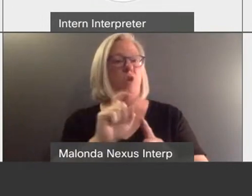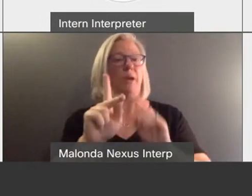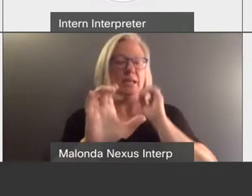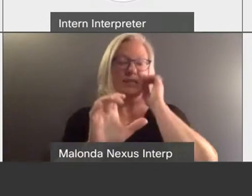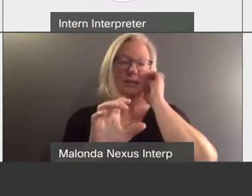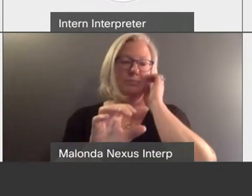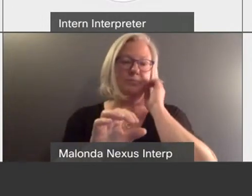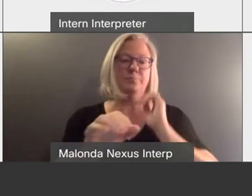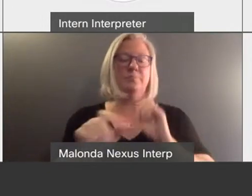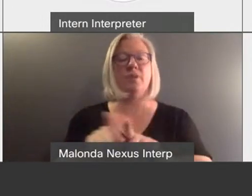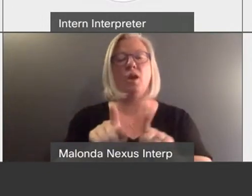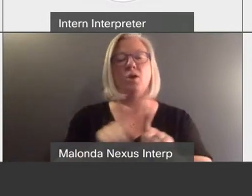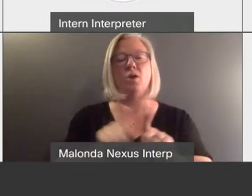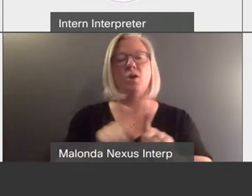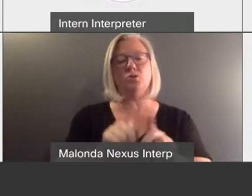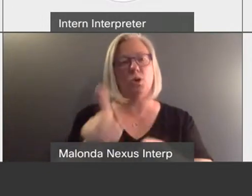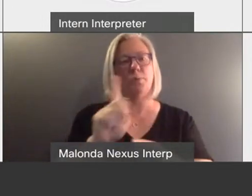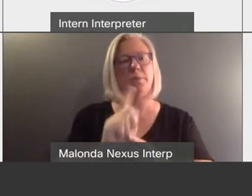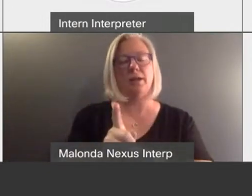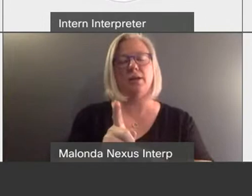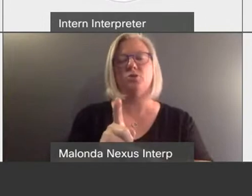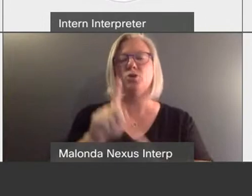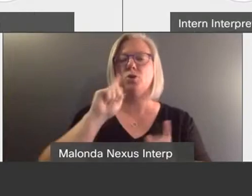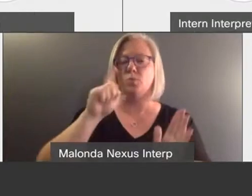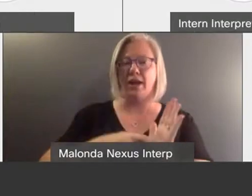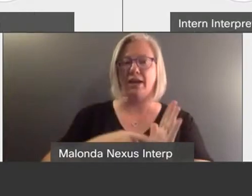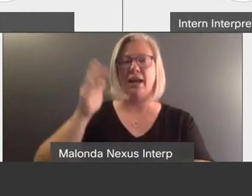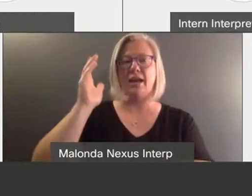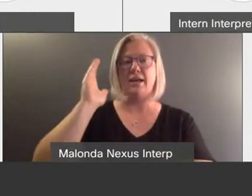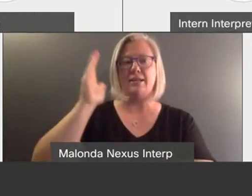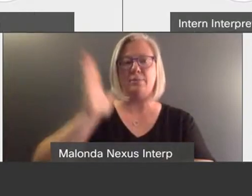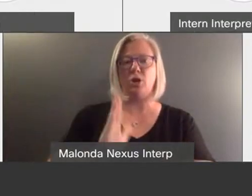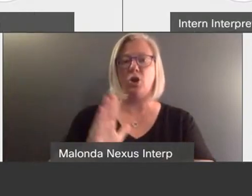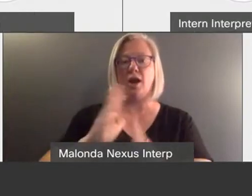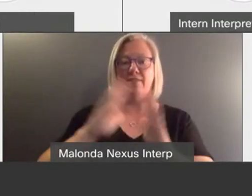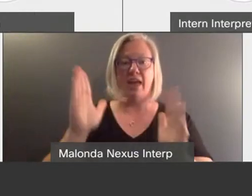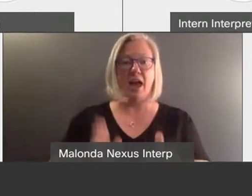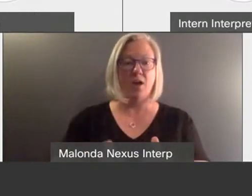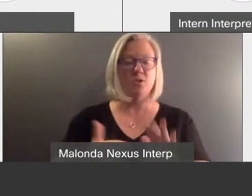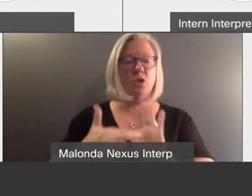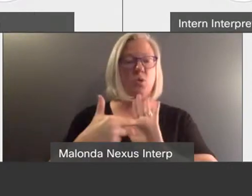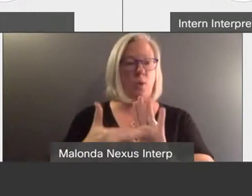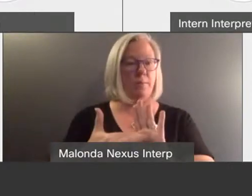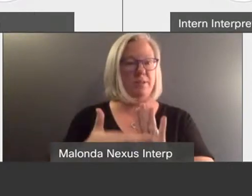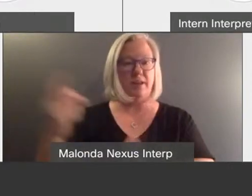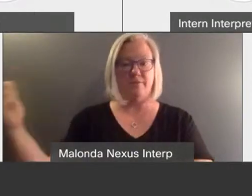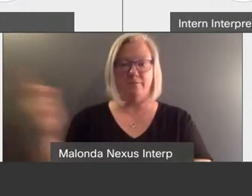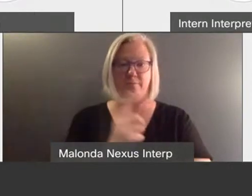I'd also like just to take a moment to recognize the Speaker of the House, Representative Ron Reichman Jr., who's walking across now.